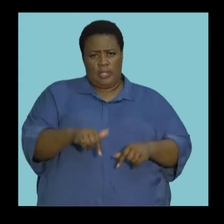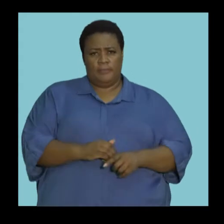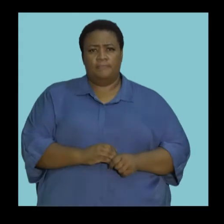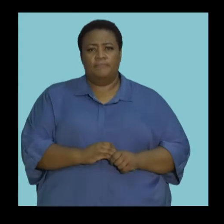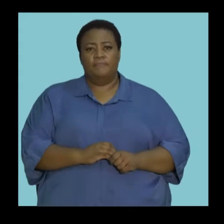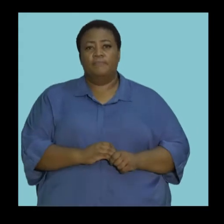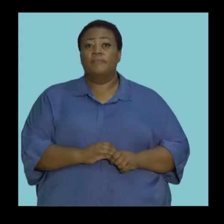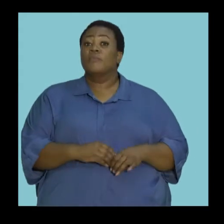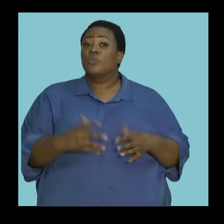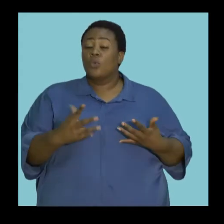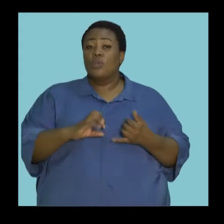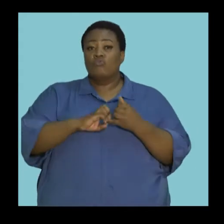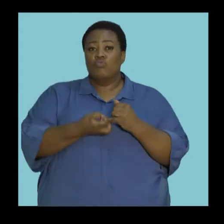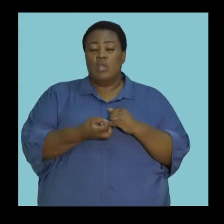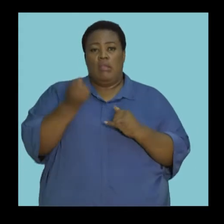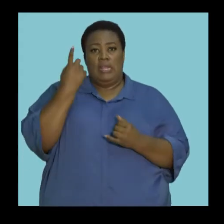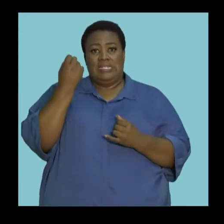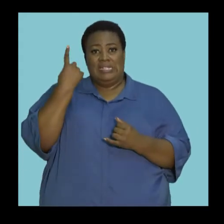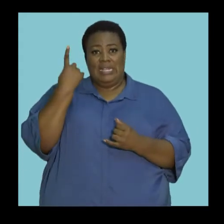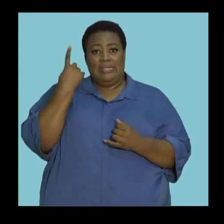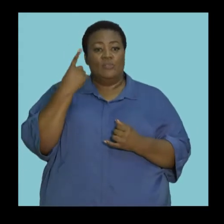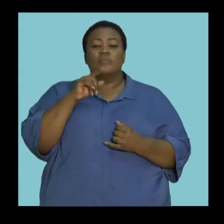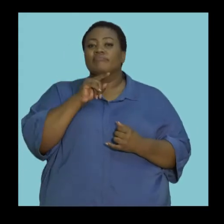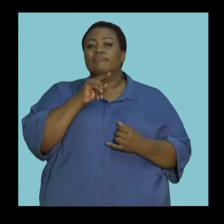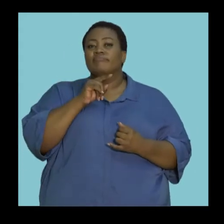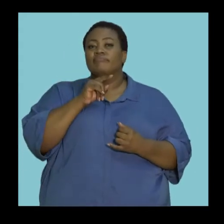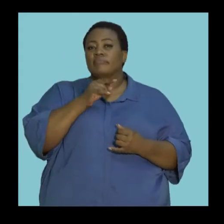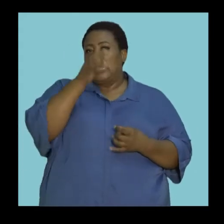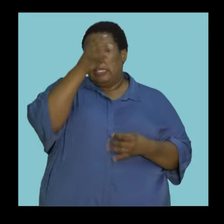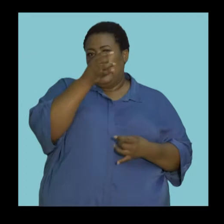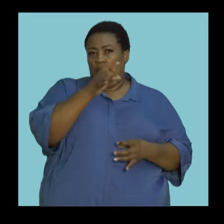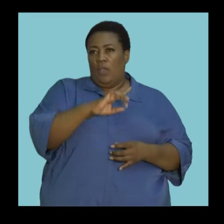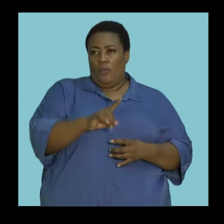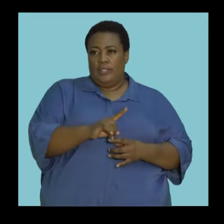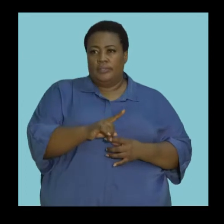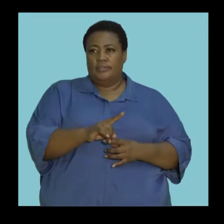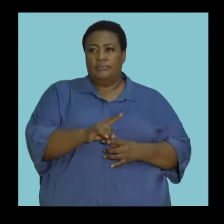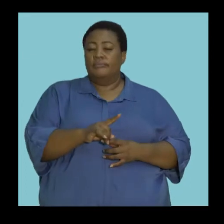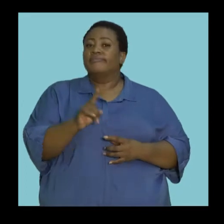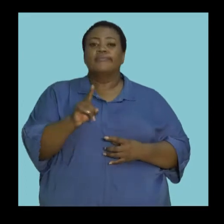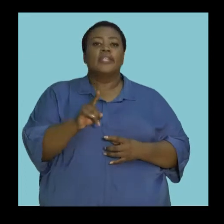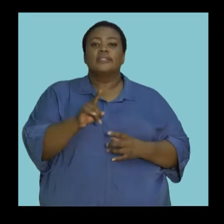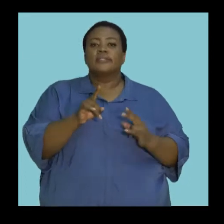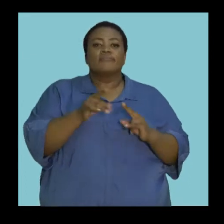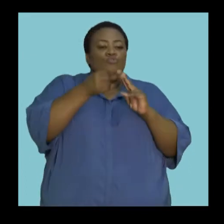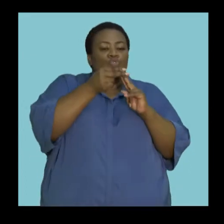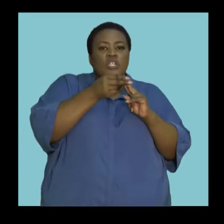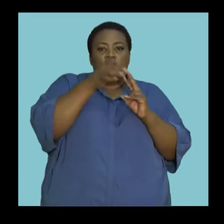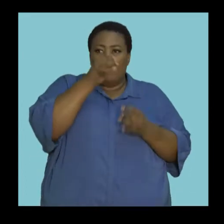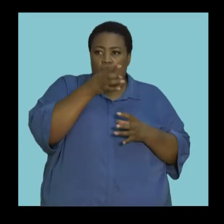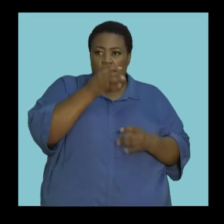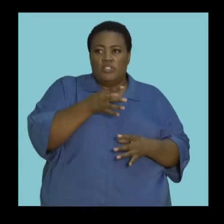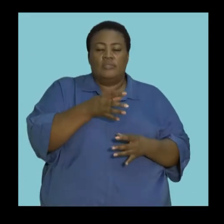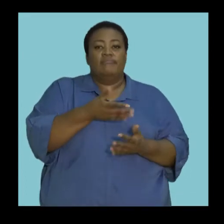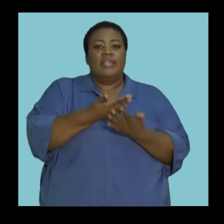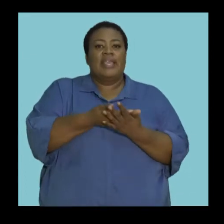So let's try and understand what is data or data. Data are units of information.